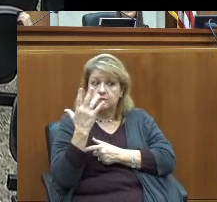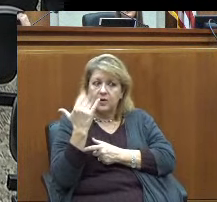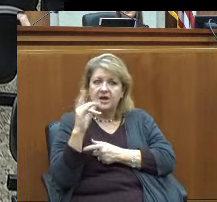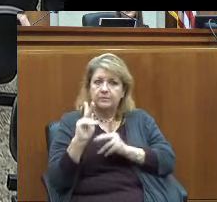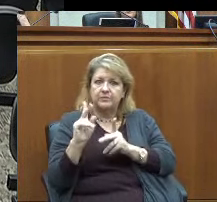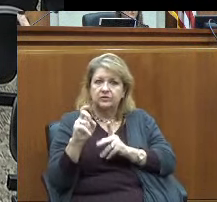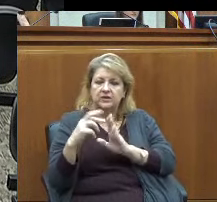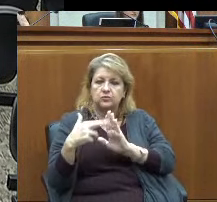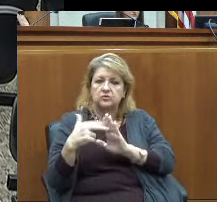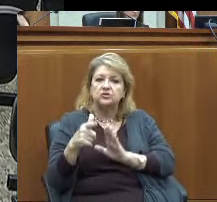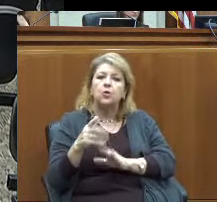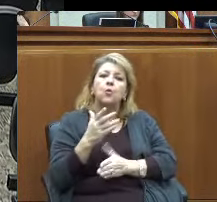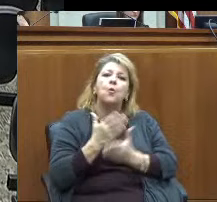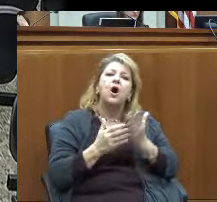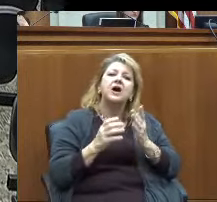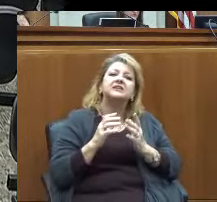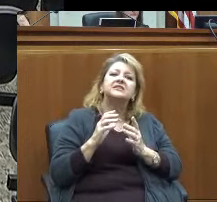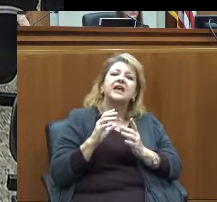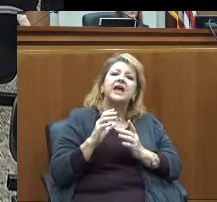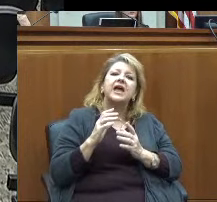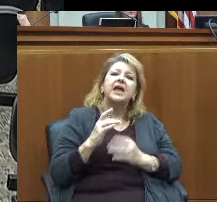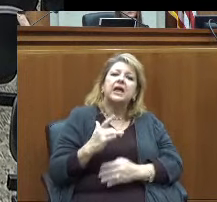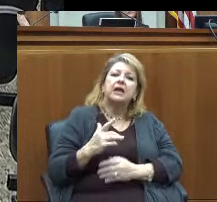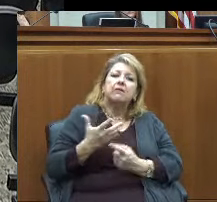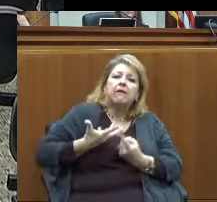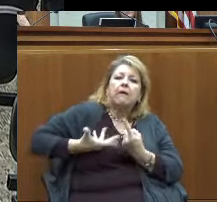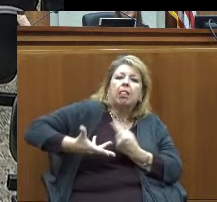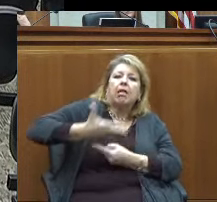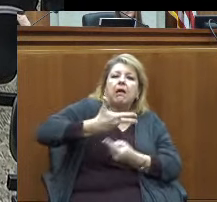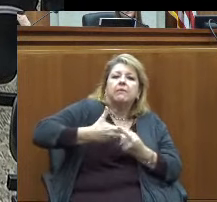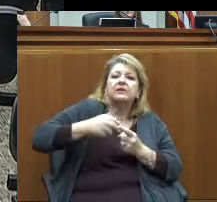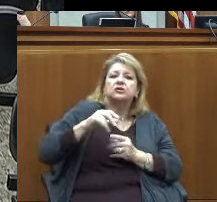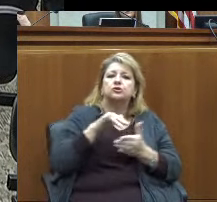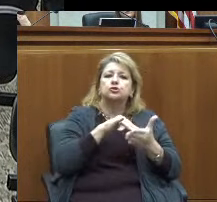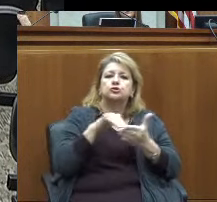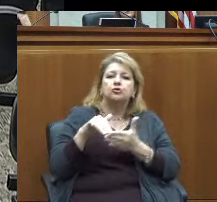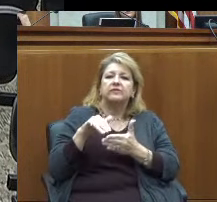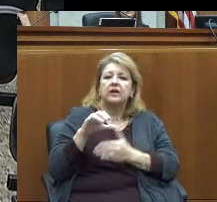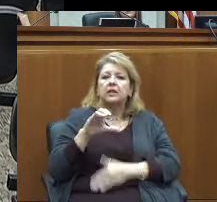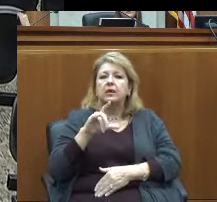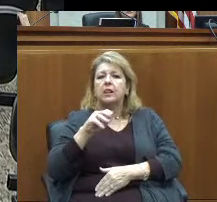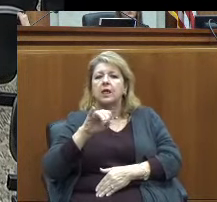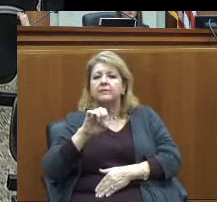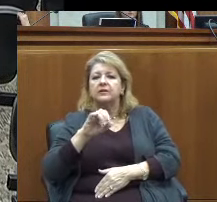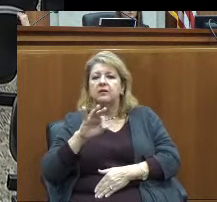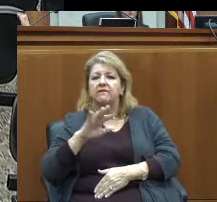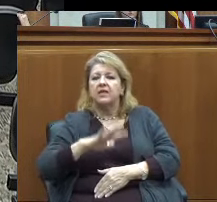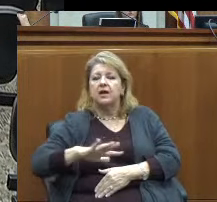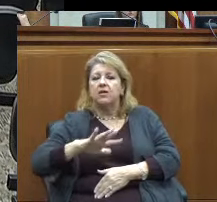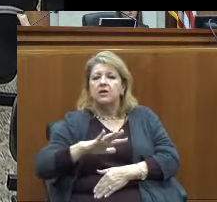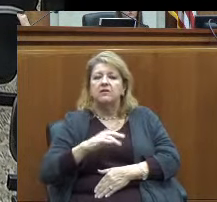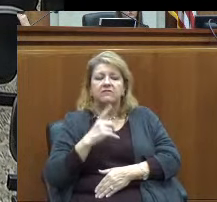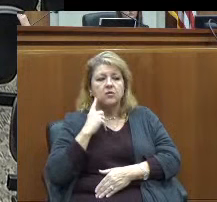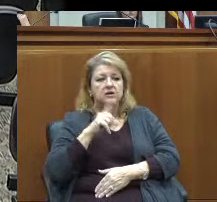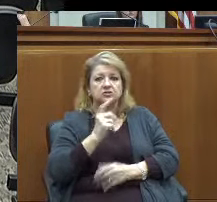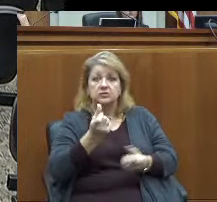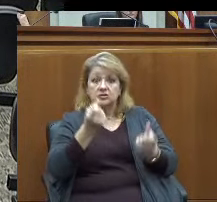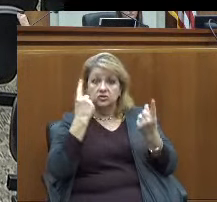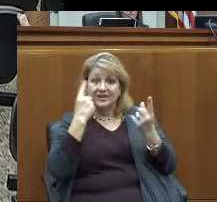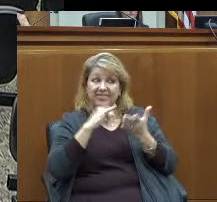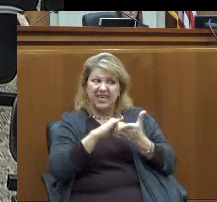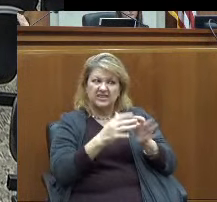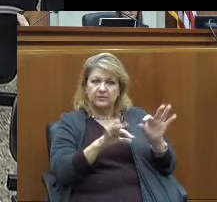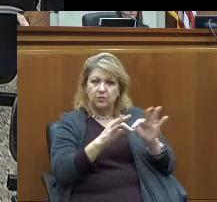like, what a climate survey would even look like, how would that be administered, and how would that data actually help us better wrap our arms around something that is such an